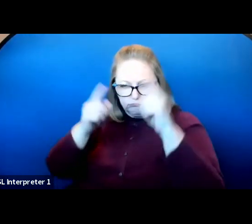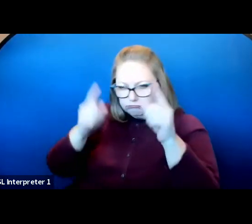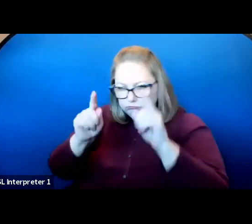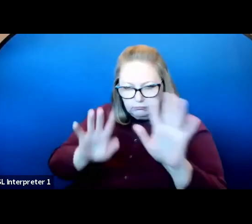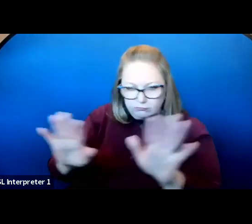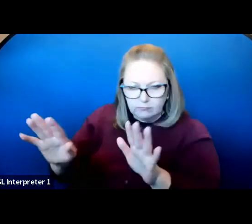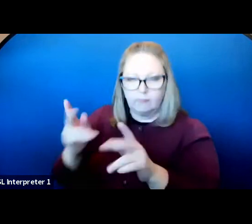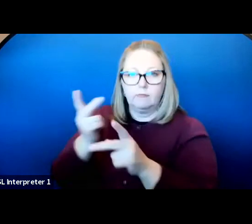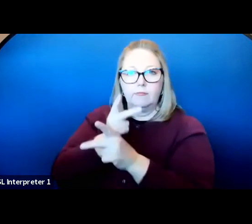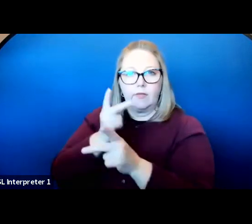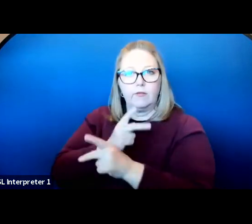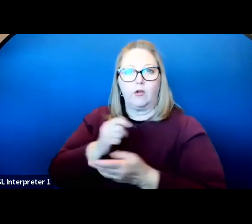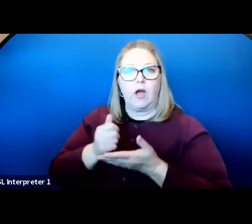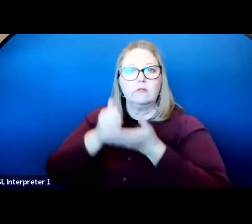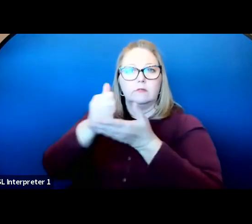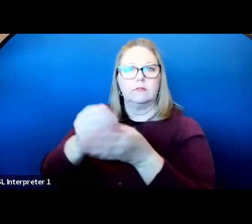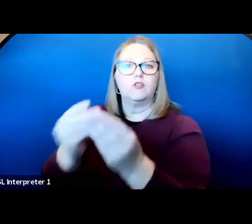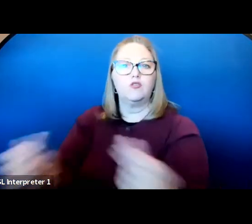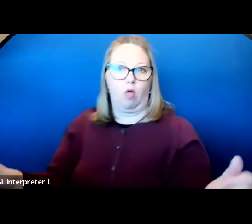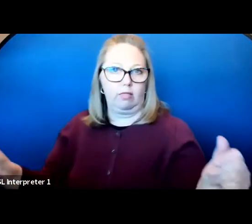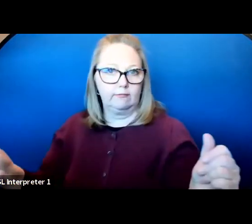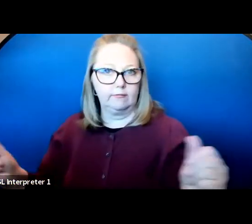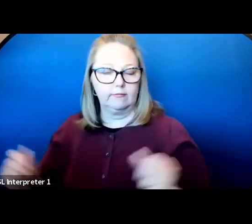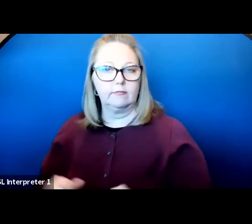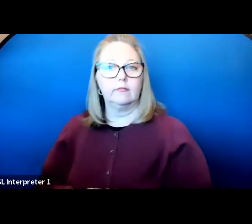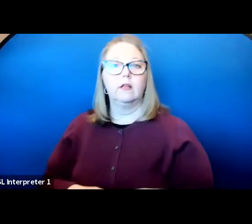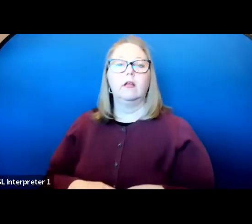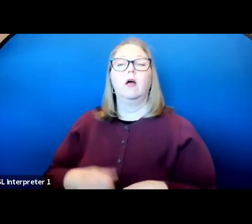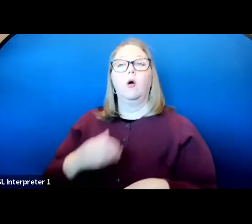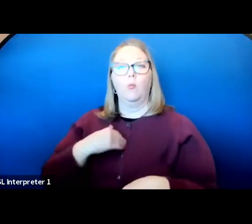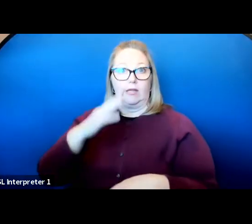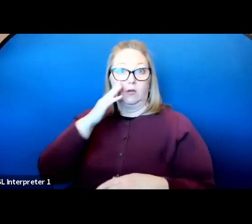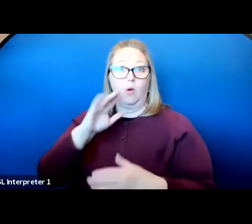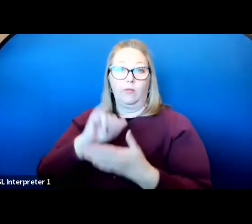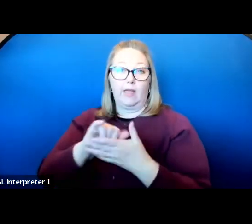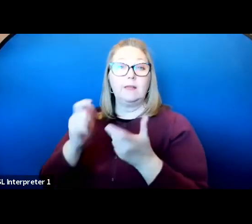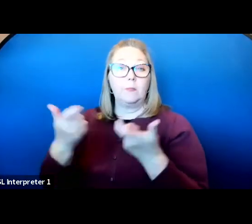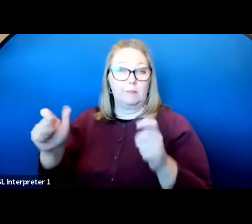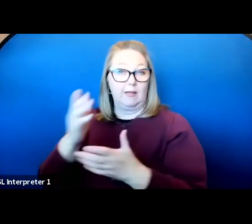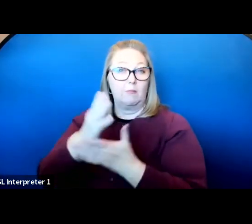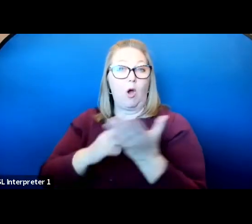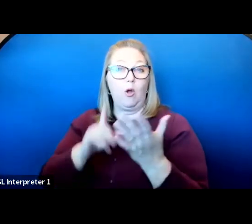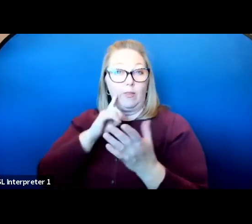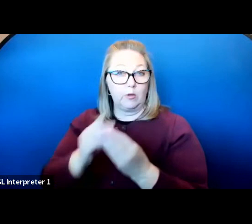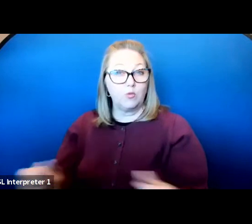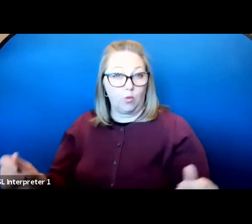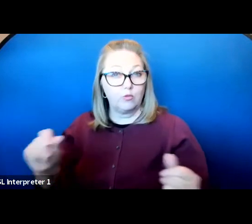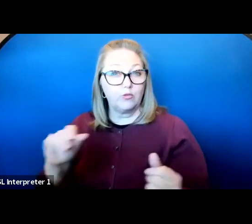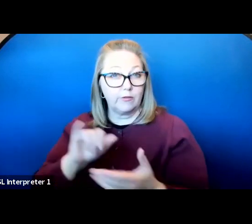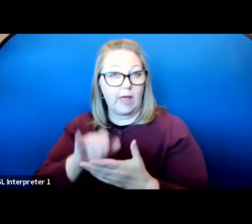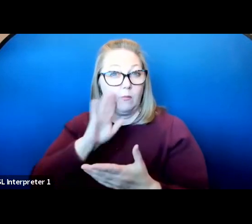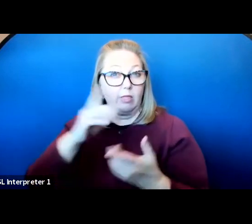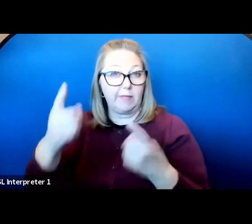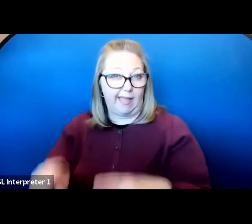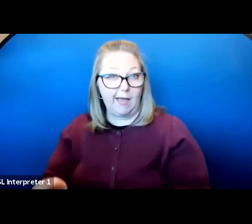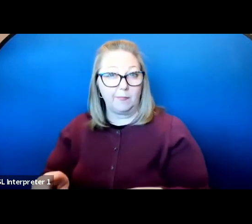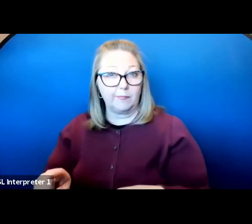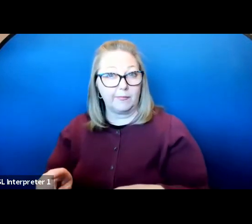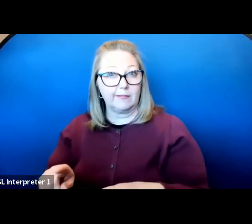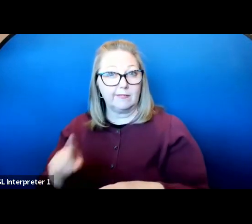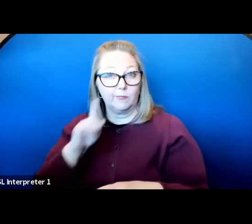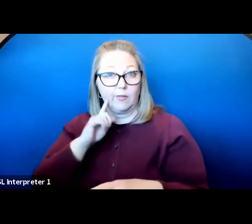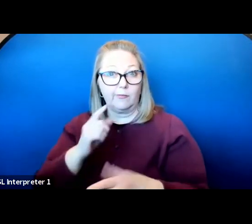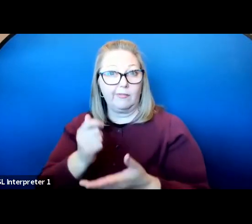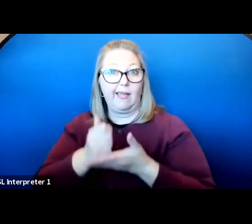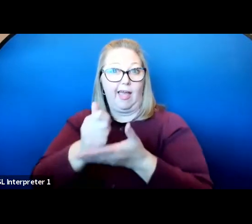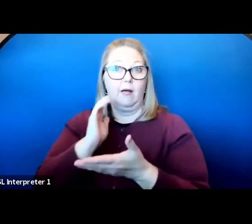needed to go. Again, that's only part of the solution, but it is a big part of the solution that will become another building block for